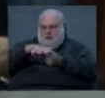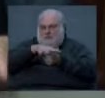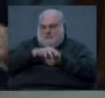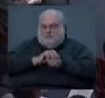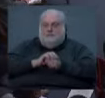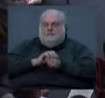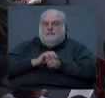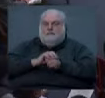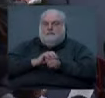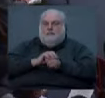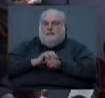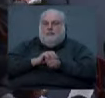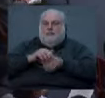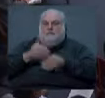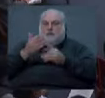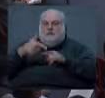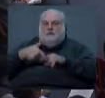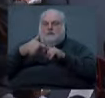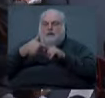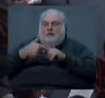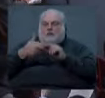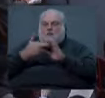reading.